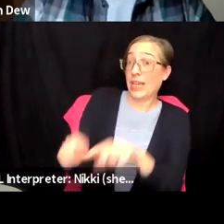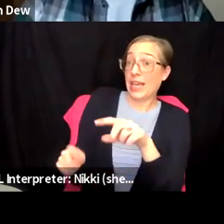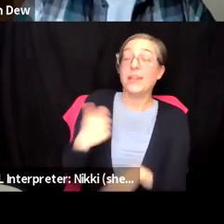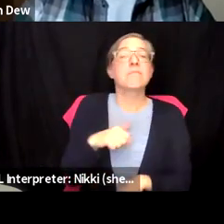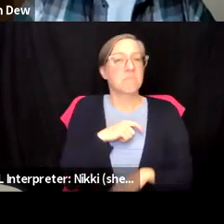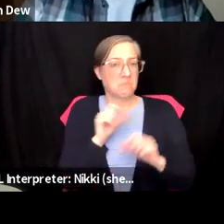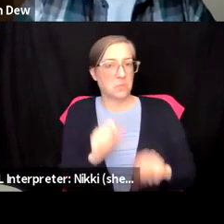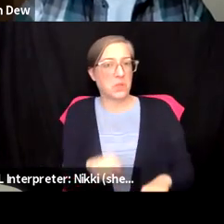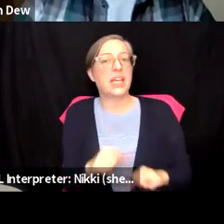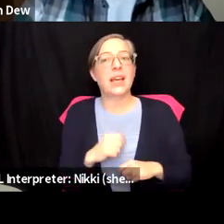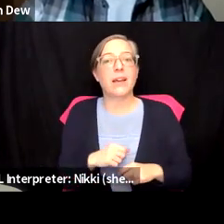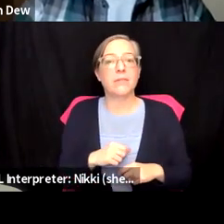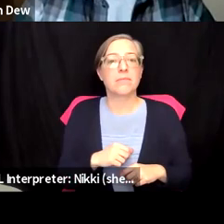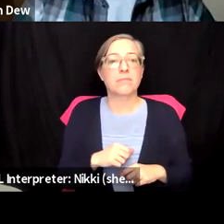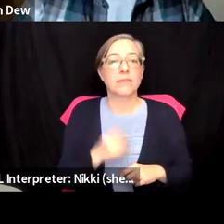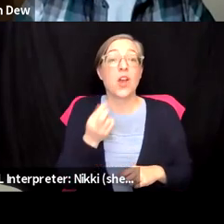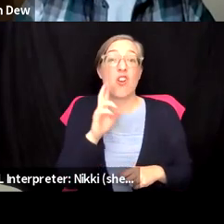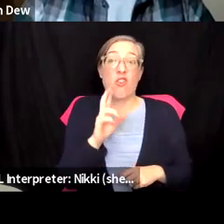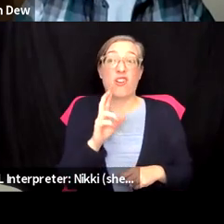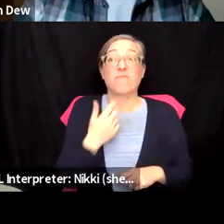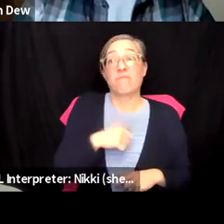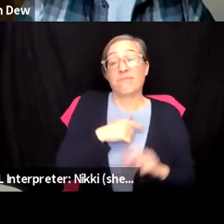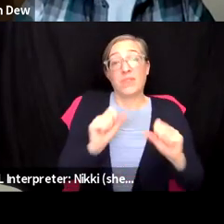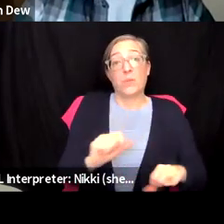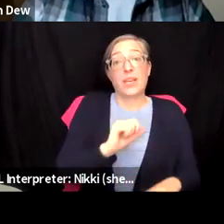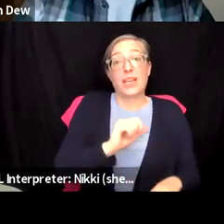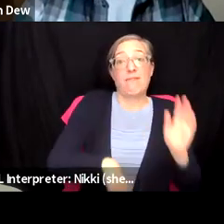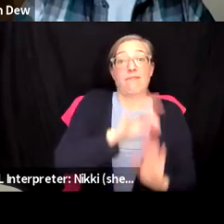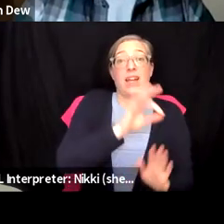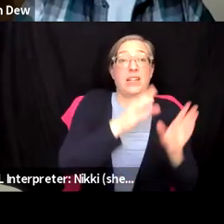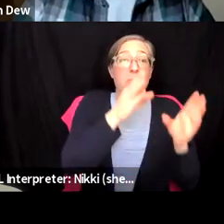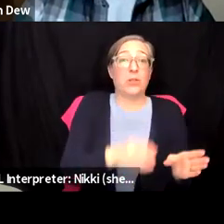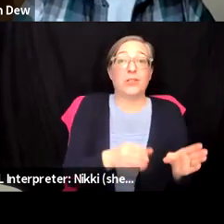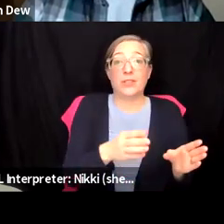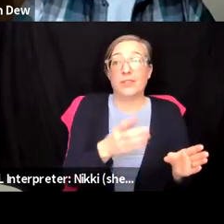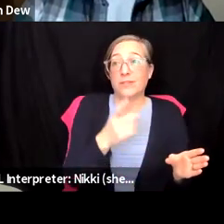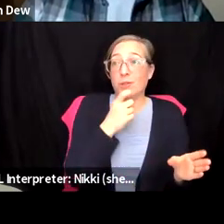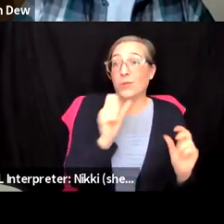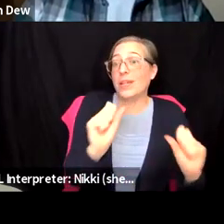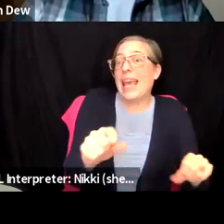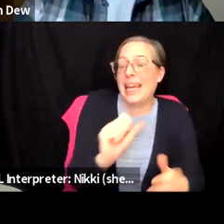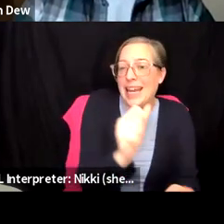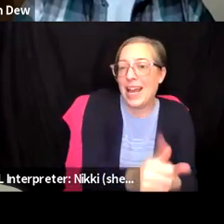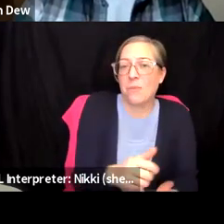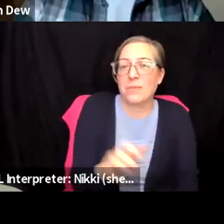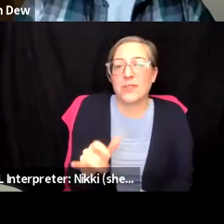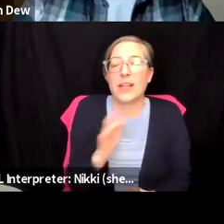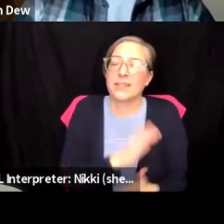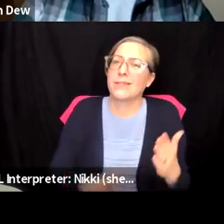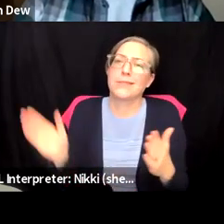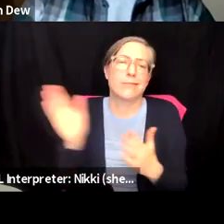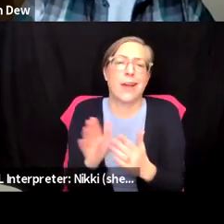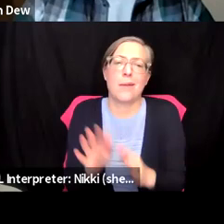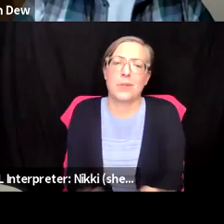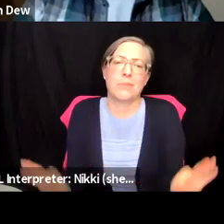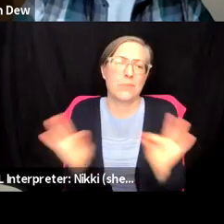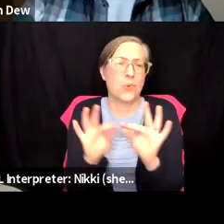And that, I think, is the biggest wonderful thing about the ADRC.